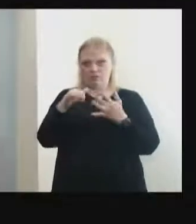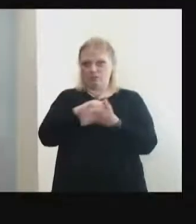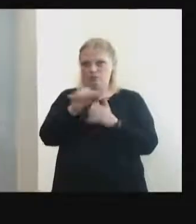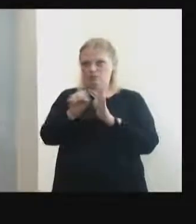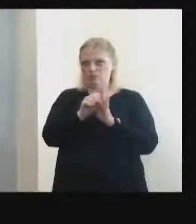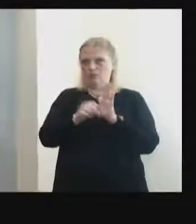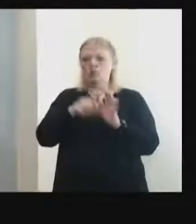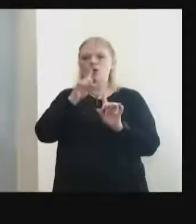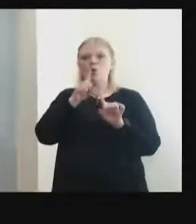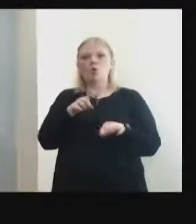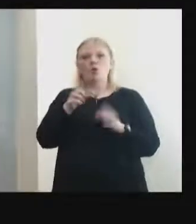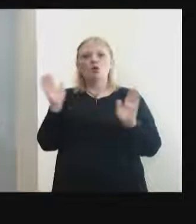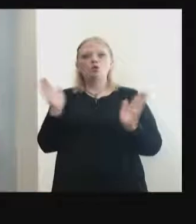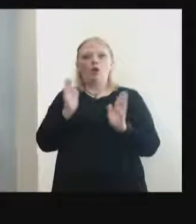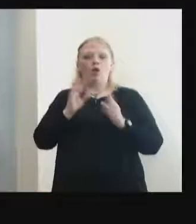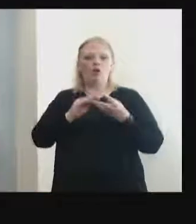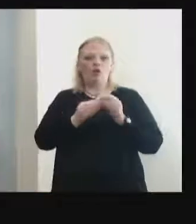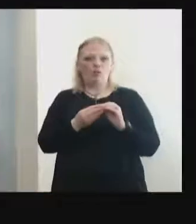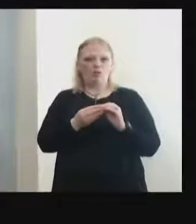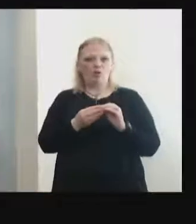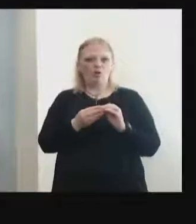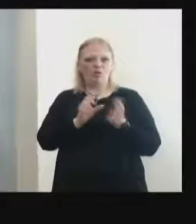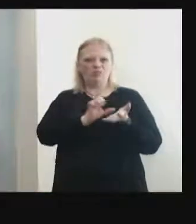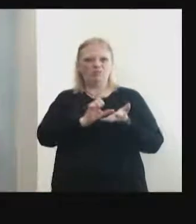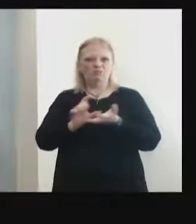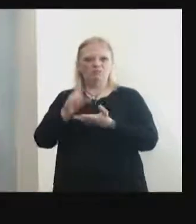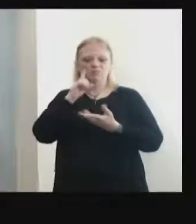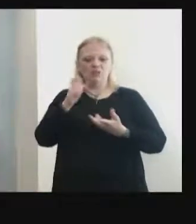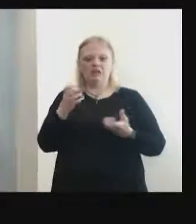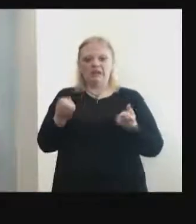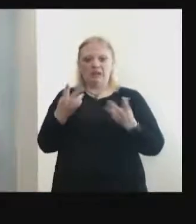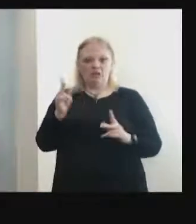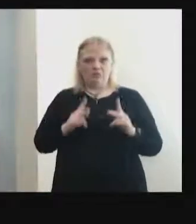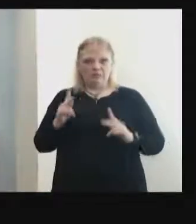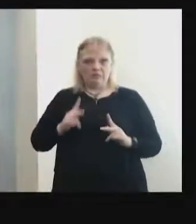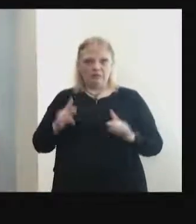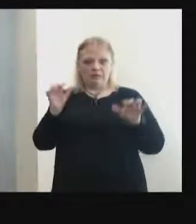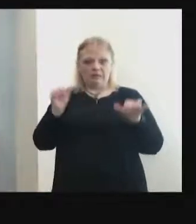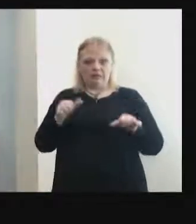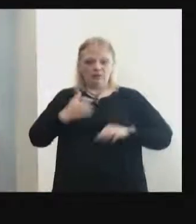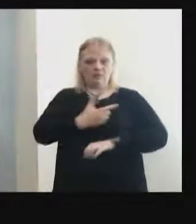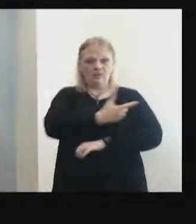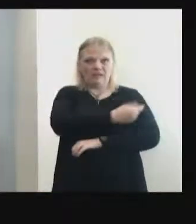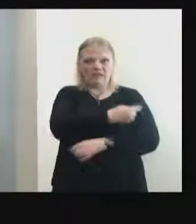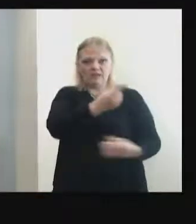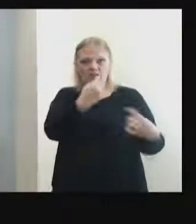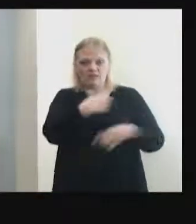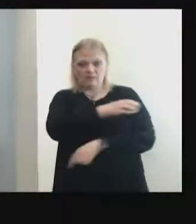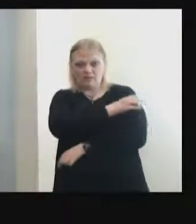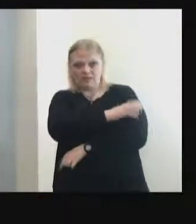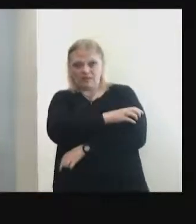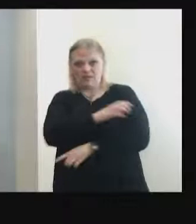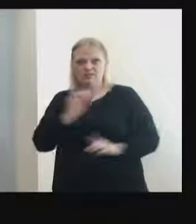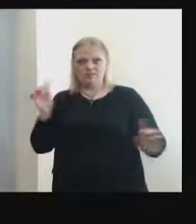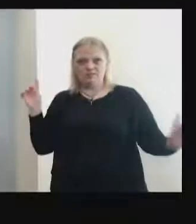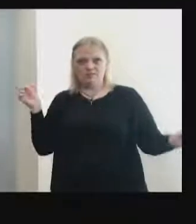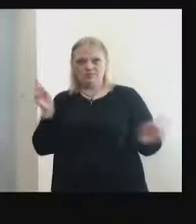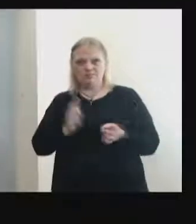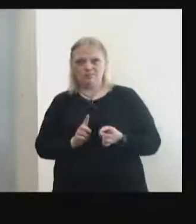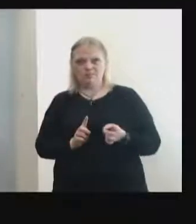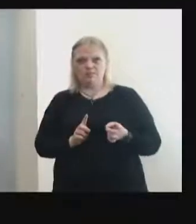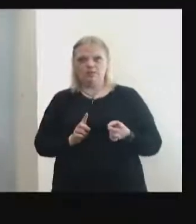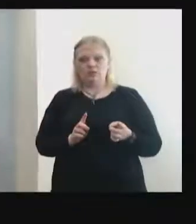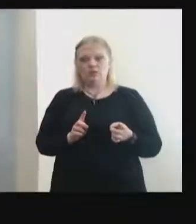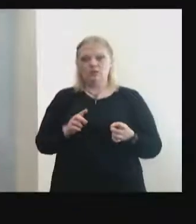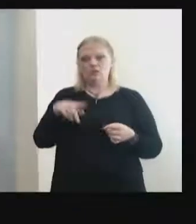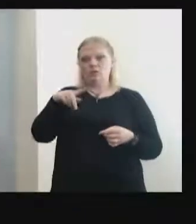ordered a smaller number of doses just because the number of people that were able to get vaccinated and come to our clinics is shrinking. So we're getting a tray